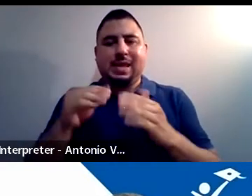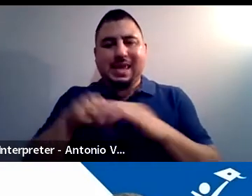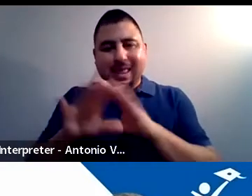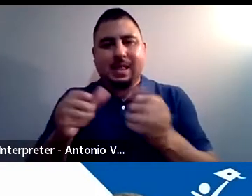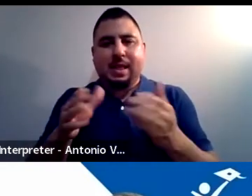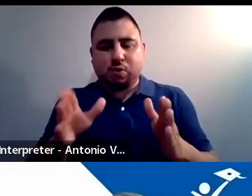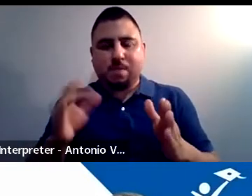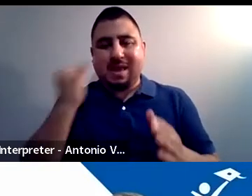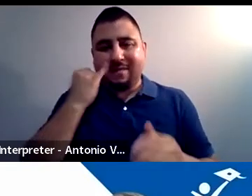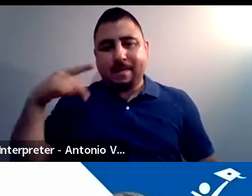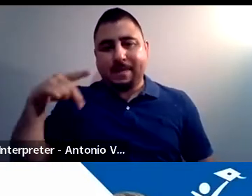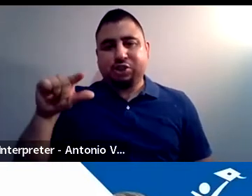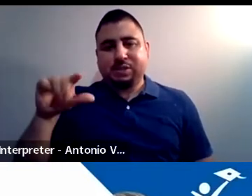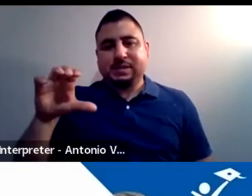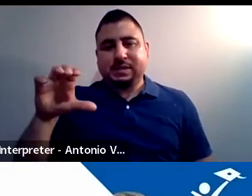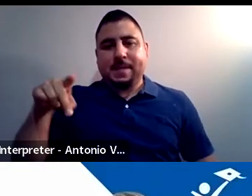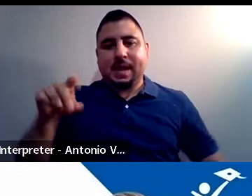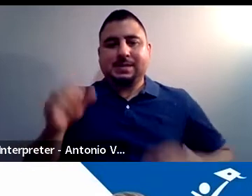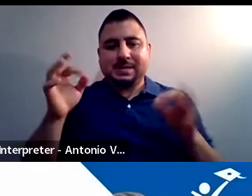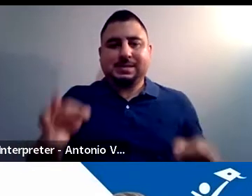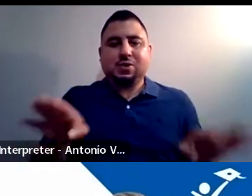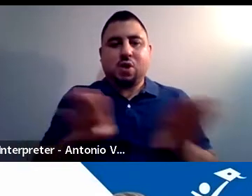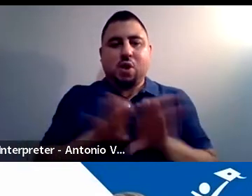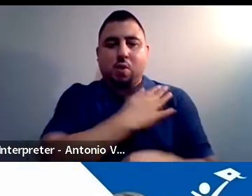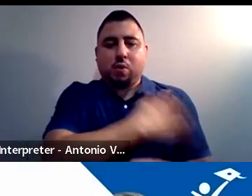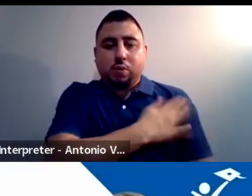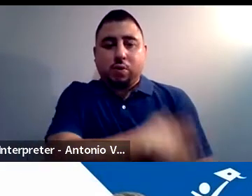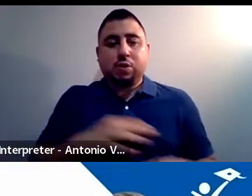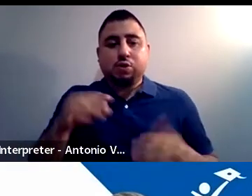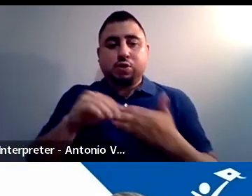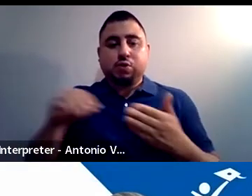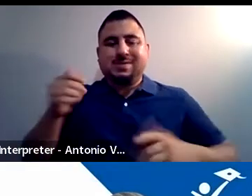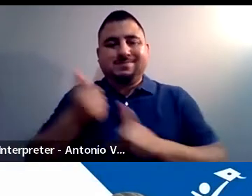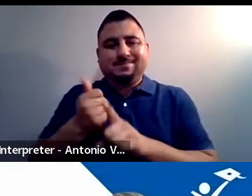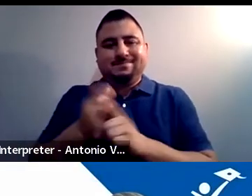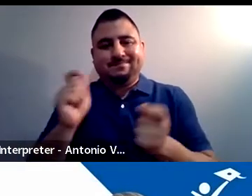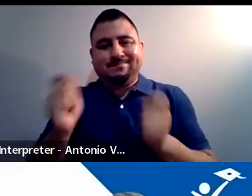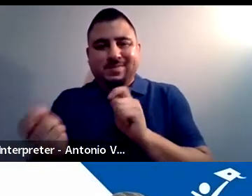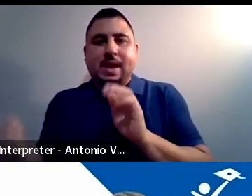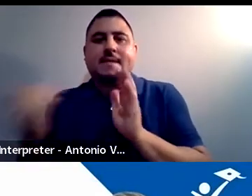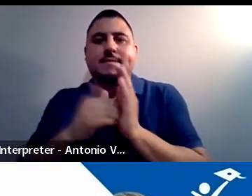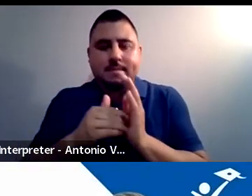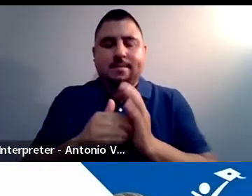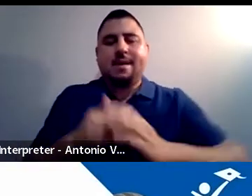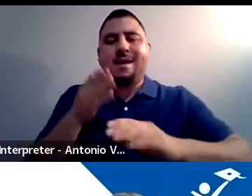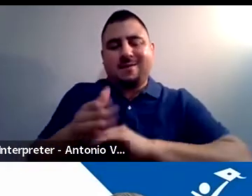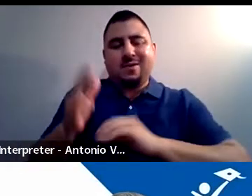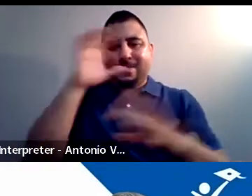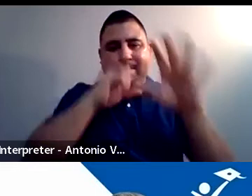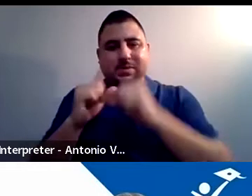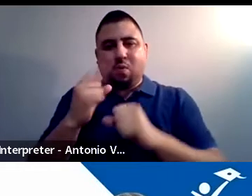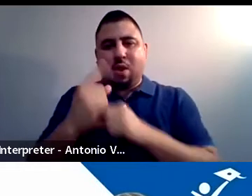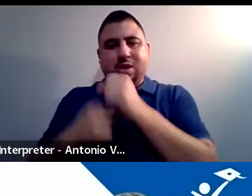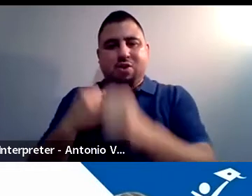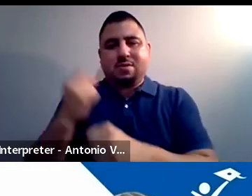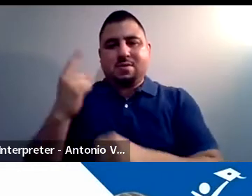If PGCPS decides to close Pointer Ridge, students at Pointer Ridge will have to adjust once again after missing almost a year and a